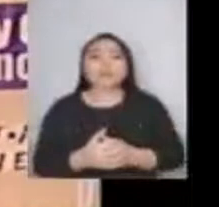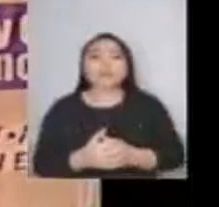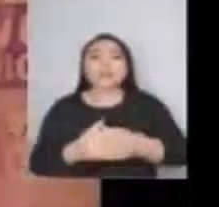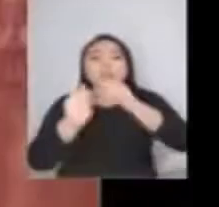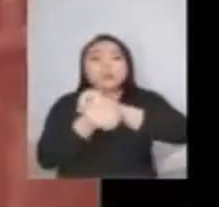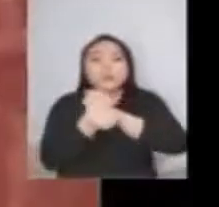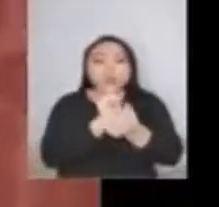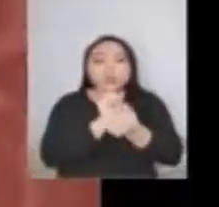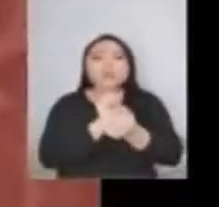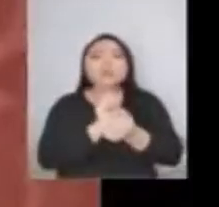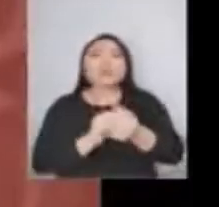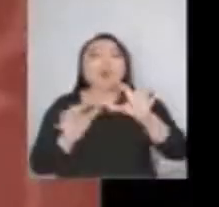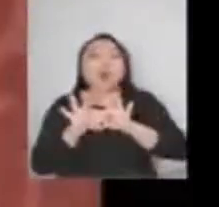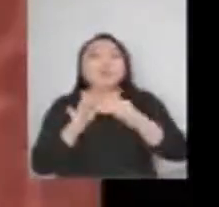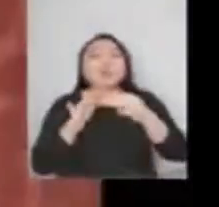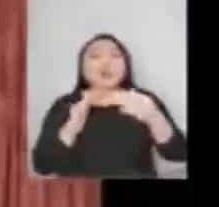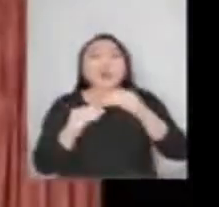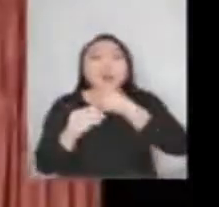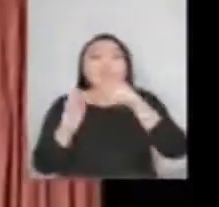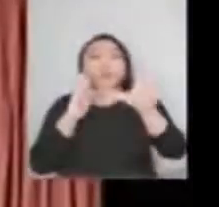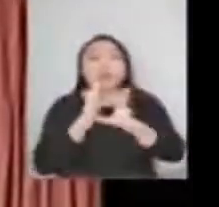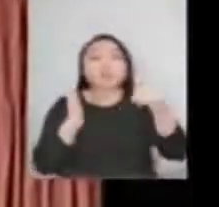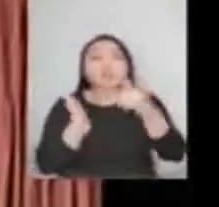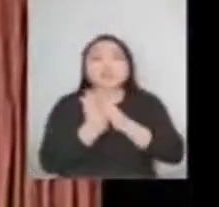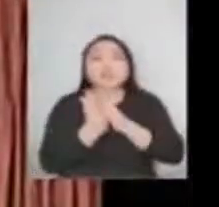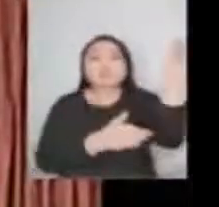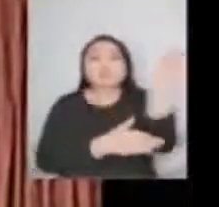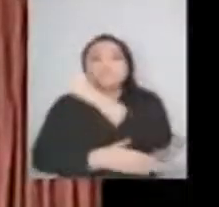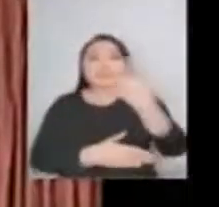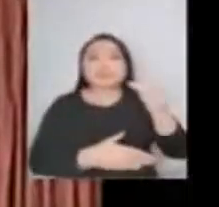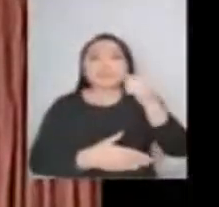its effective implementation are also provided for by the law.